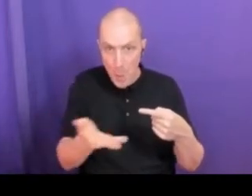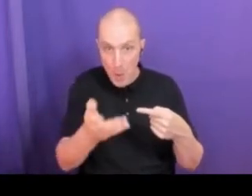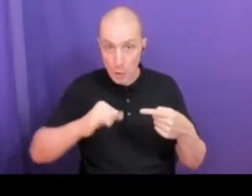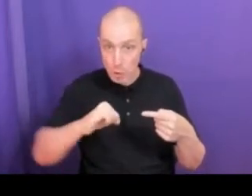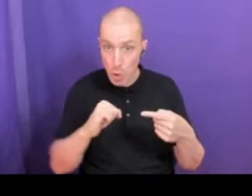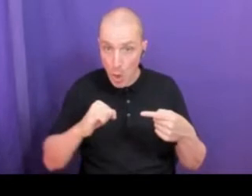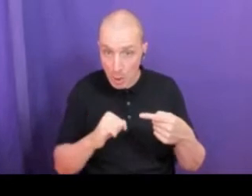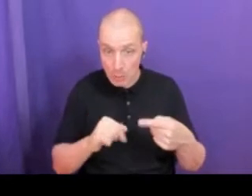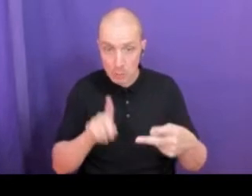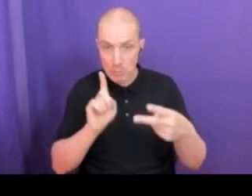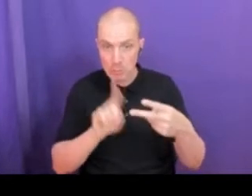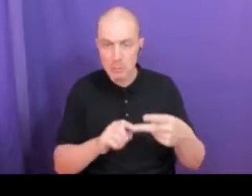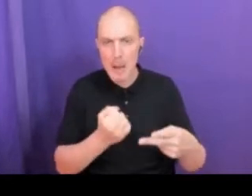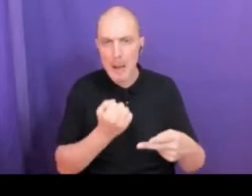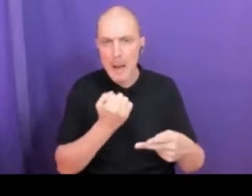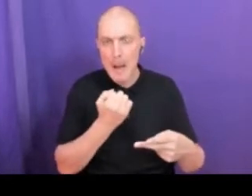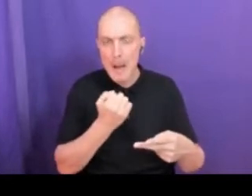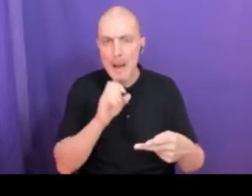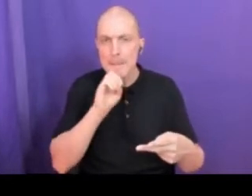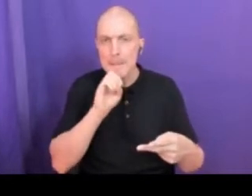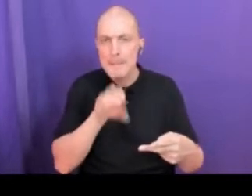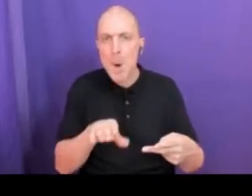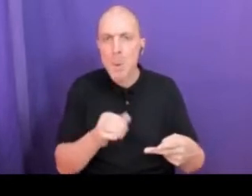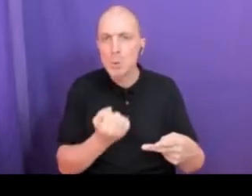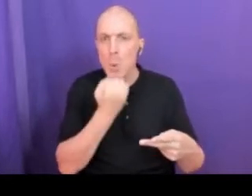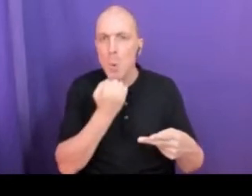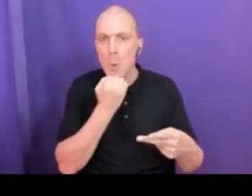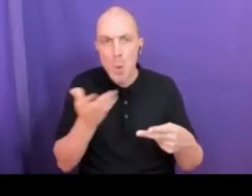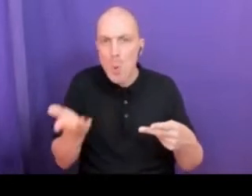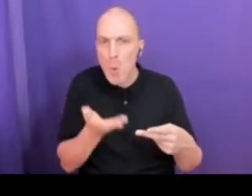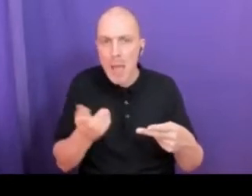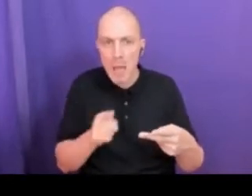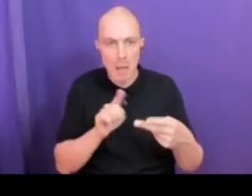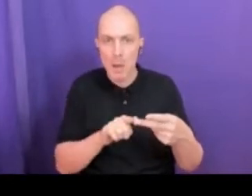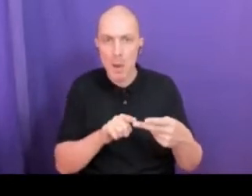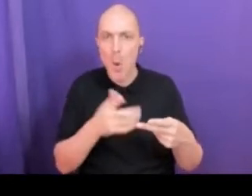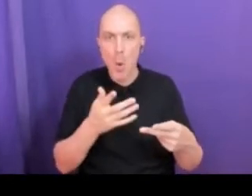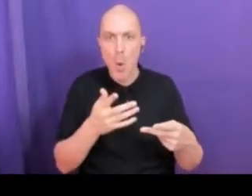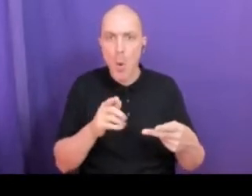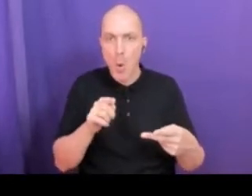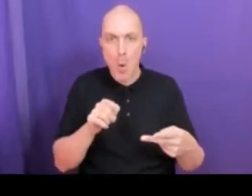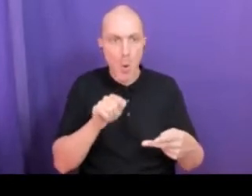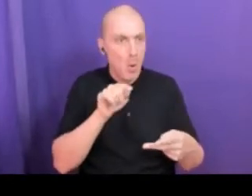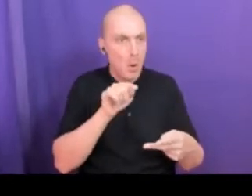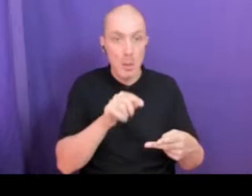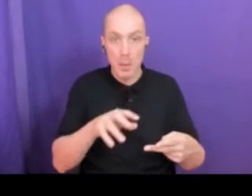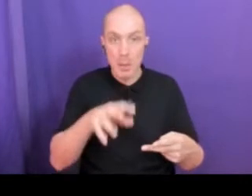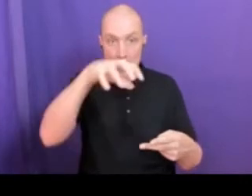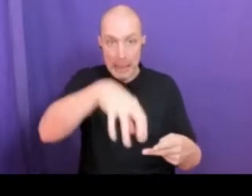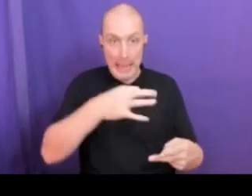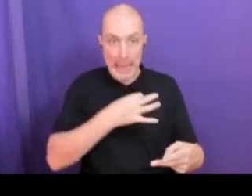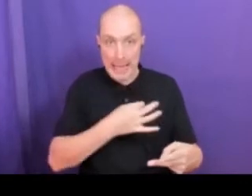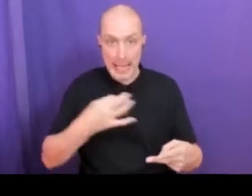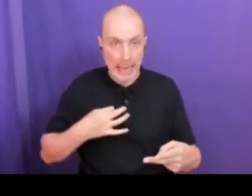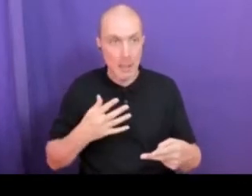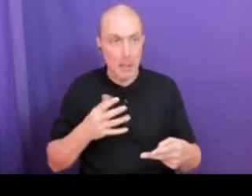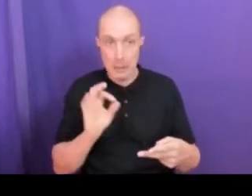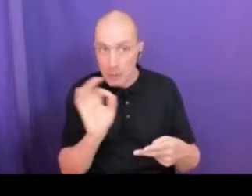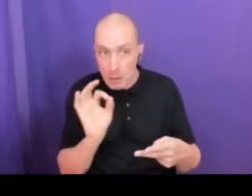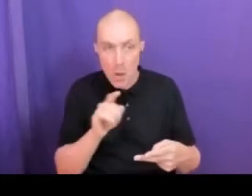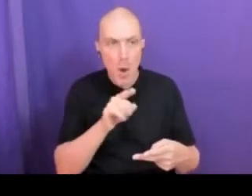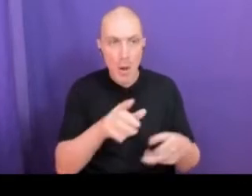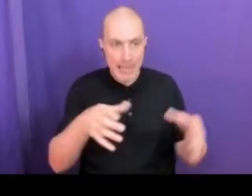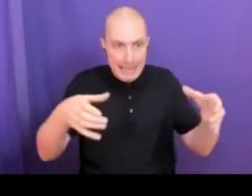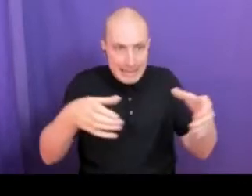of the clinical service or of the team base if you're not operating out of an actual clinic location? And does the clinical